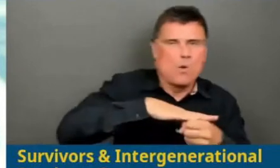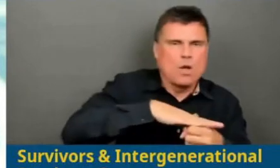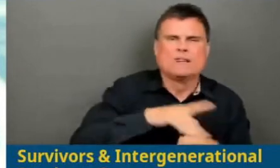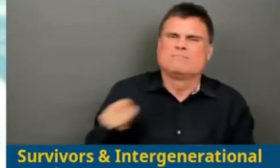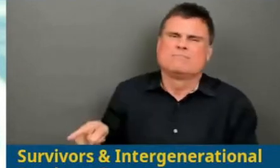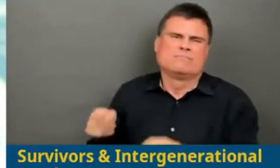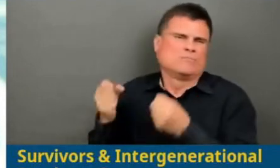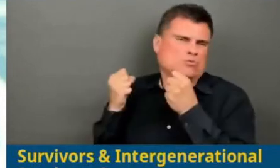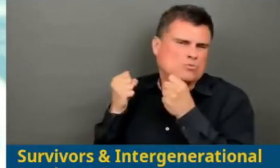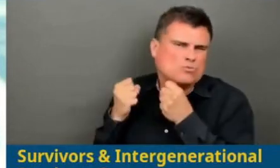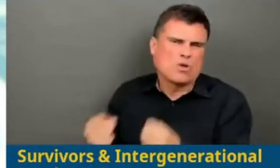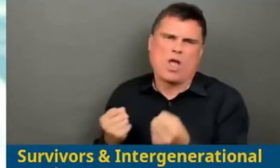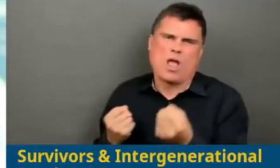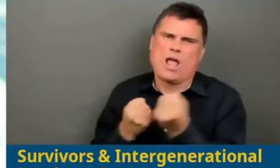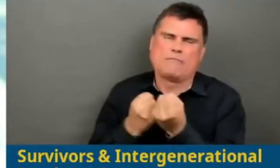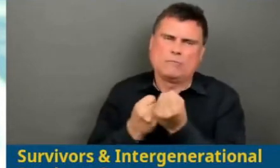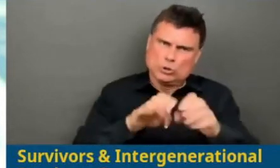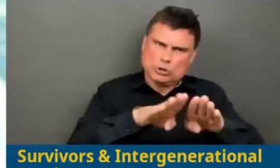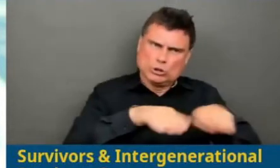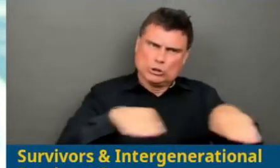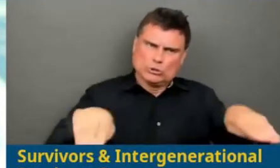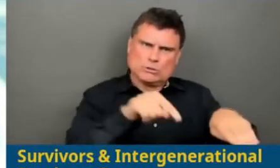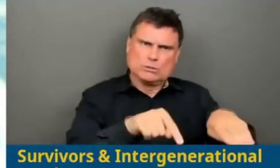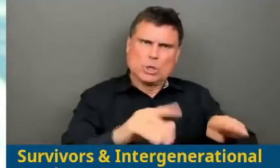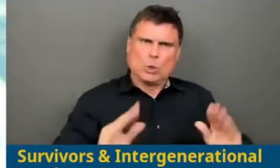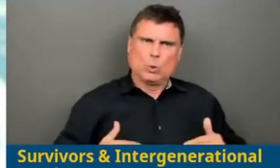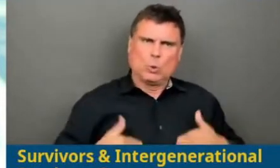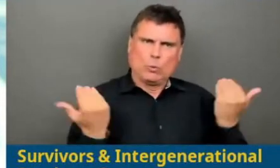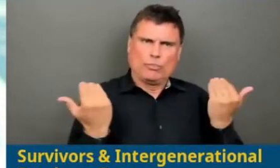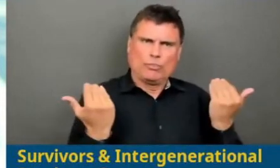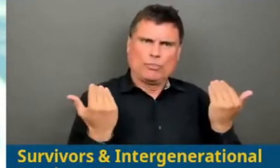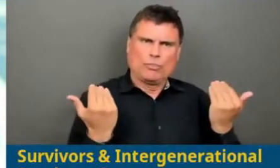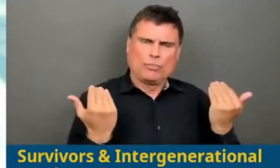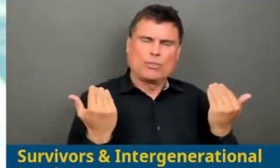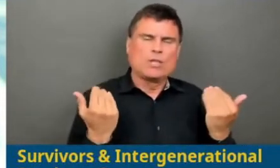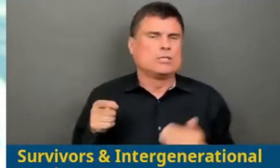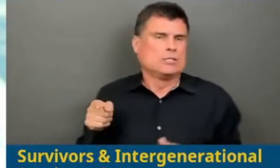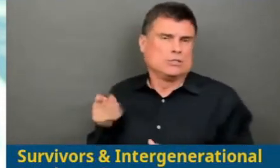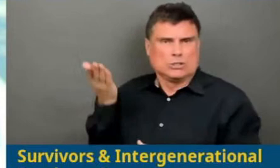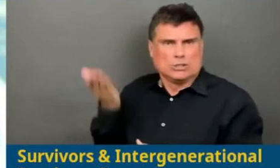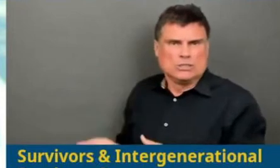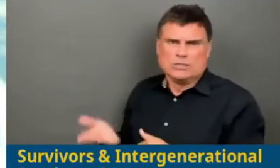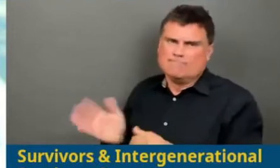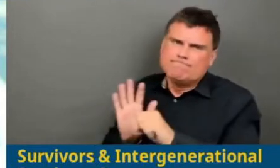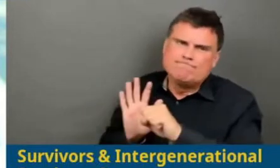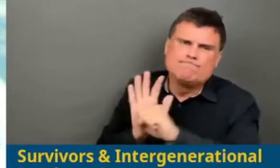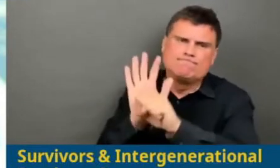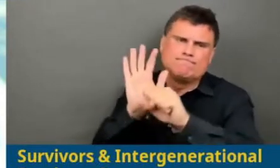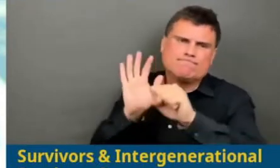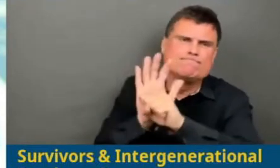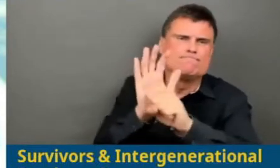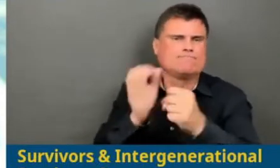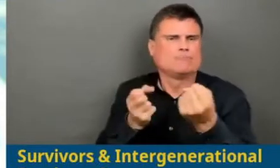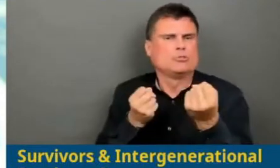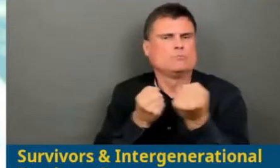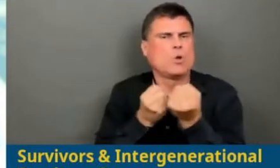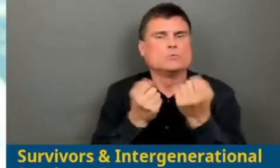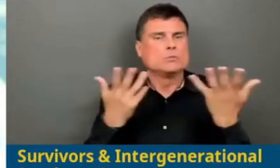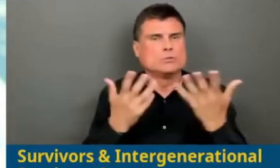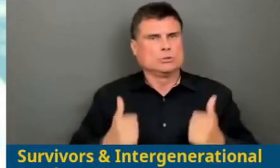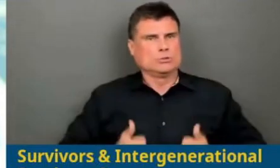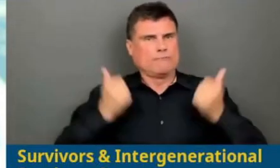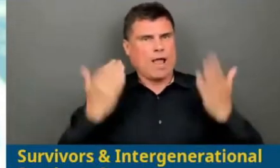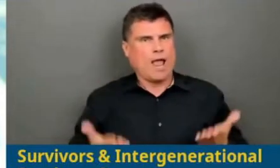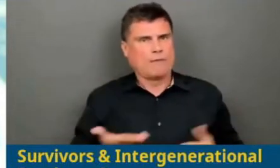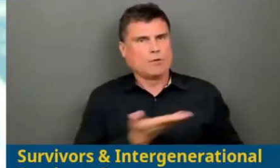former chair of the First Nations Health Council. She's an advocate and supporter of residential school survivors and their